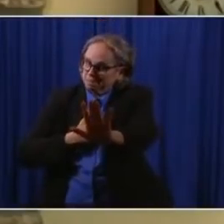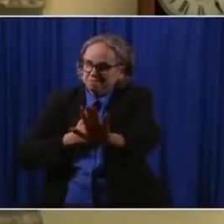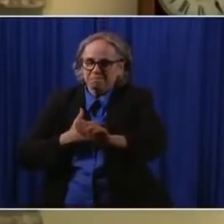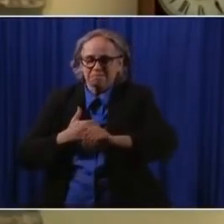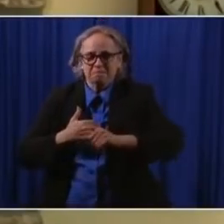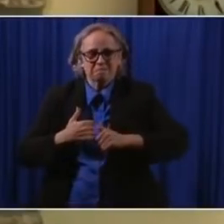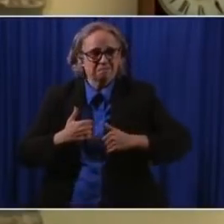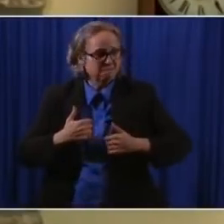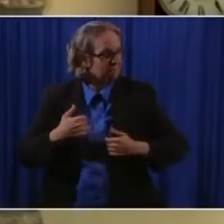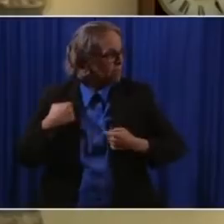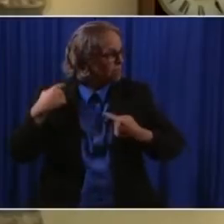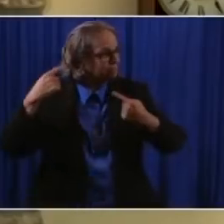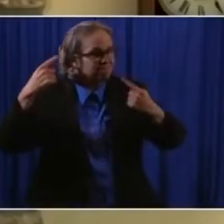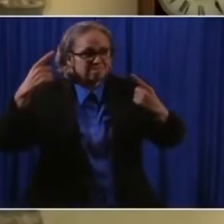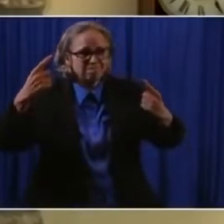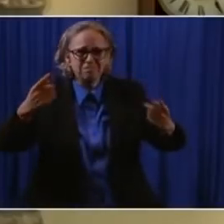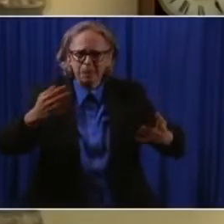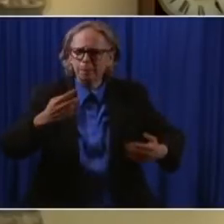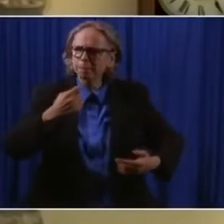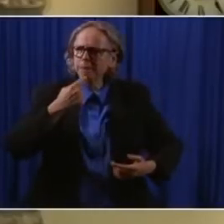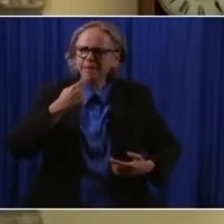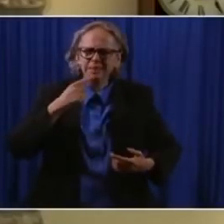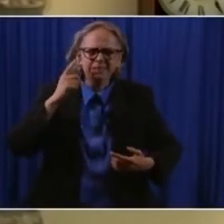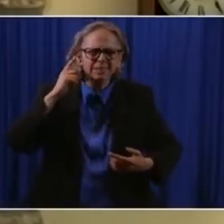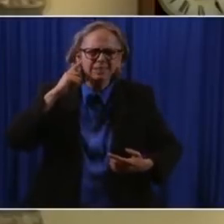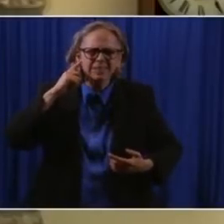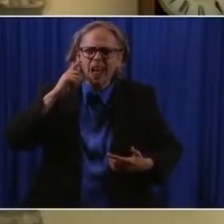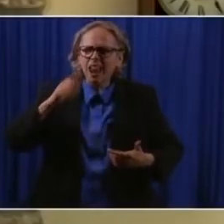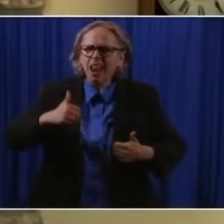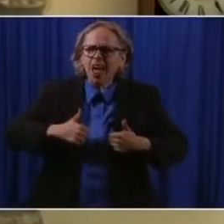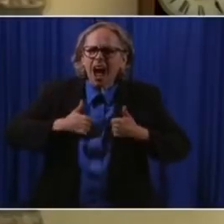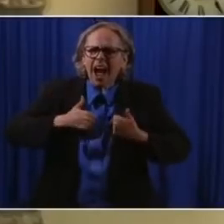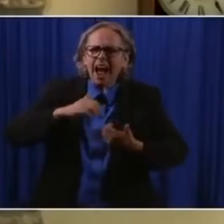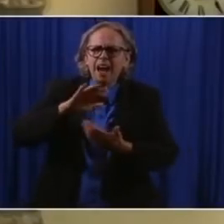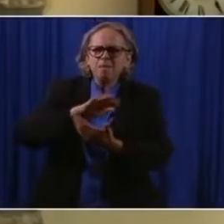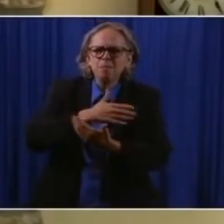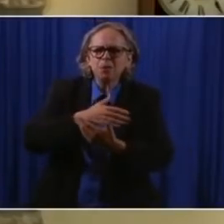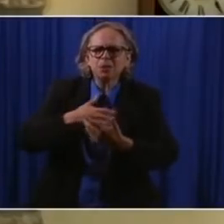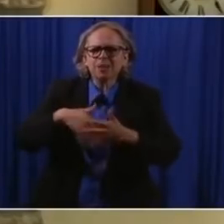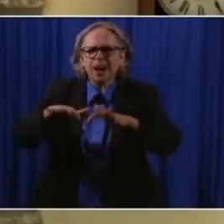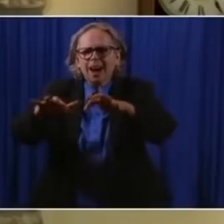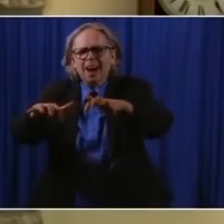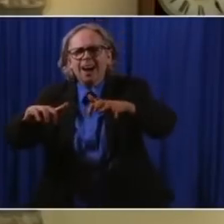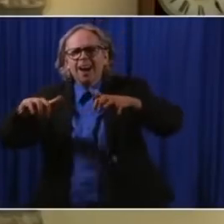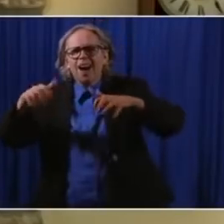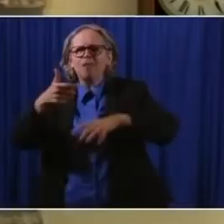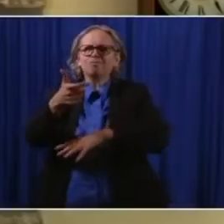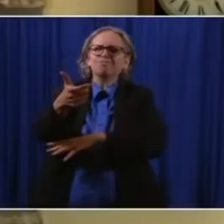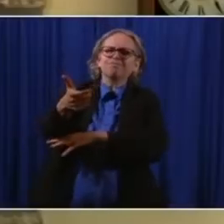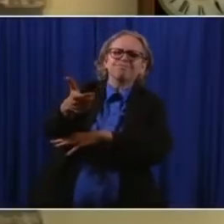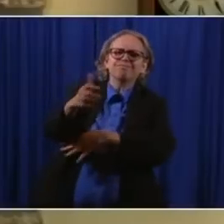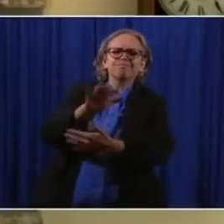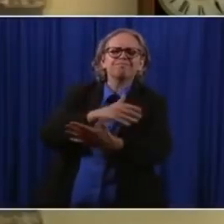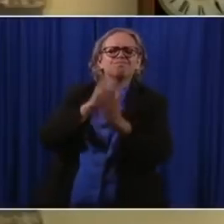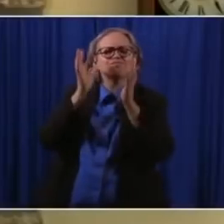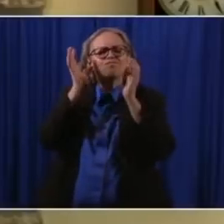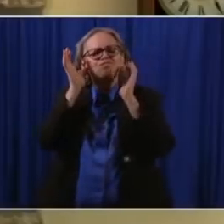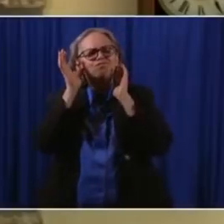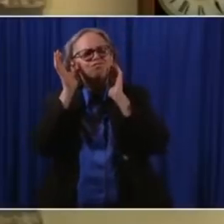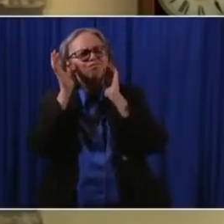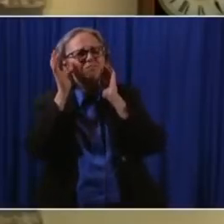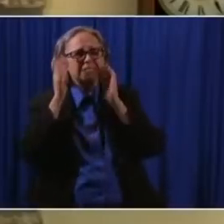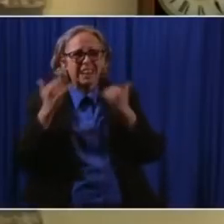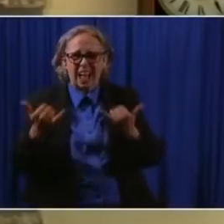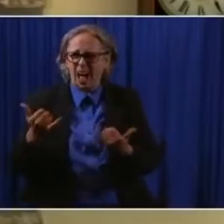which is live performance of music. And it doesn't mean it can't happen now, but, there's clearly got to be distance.